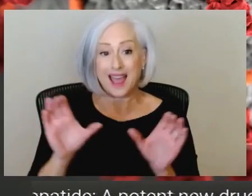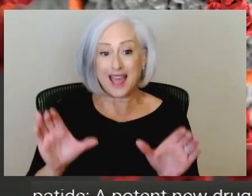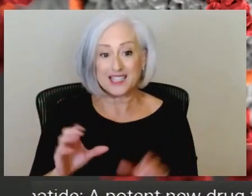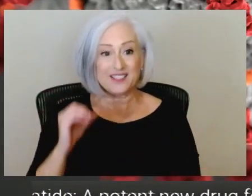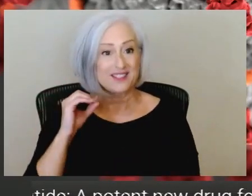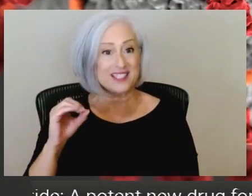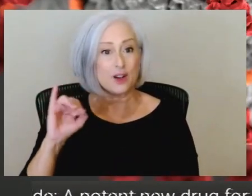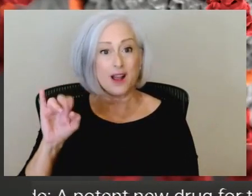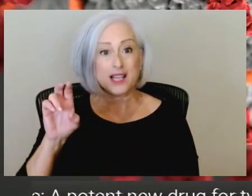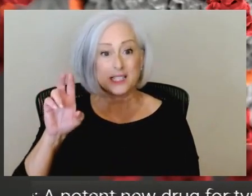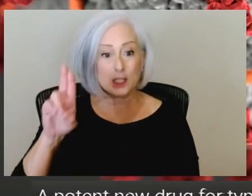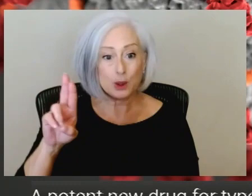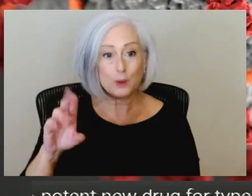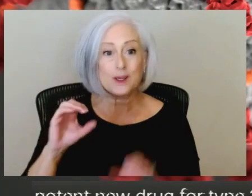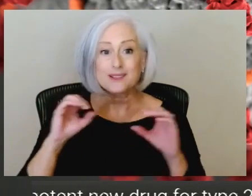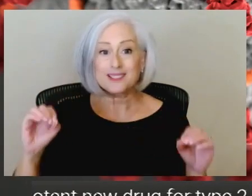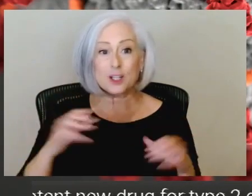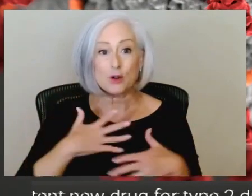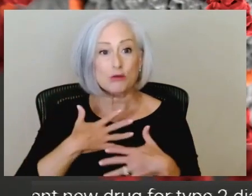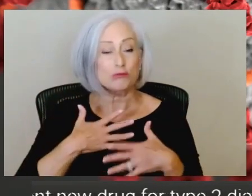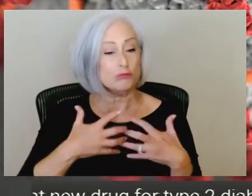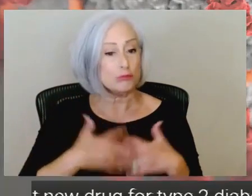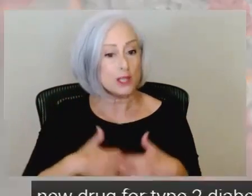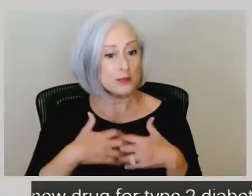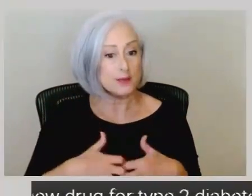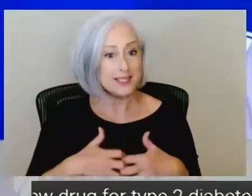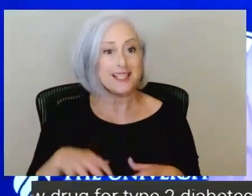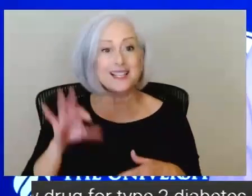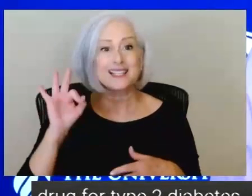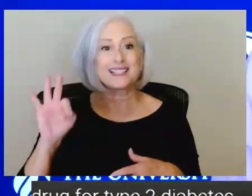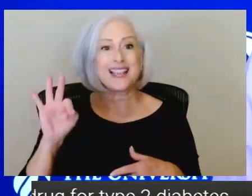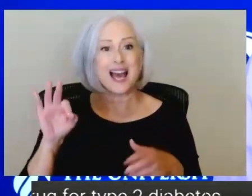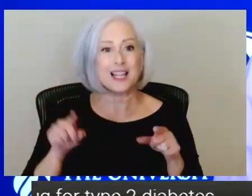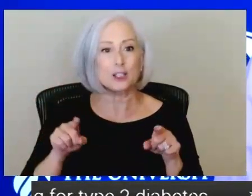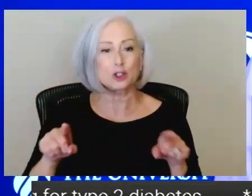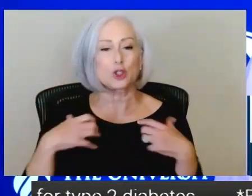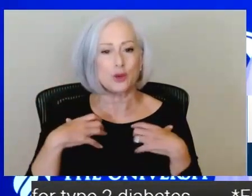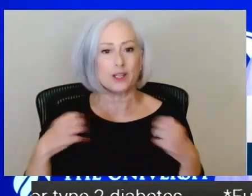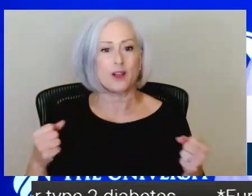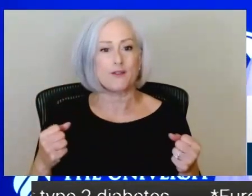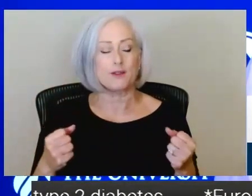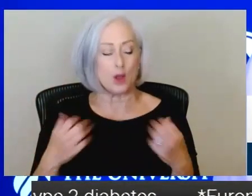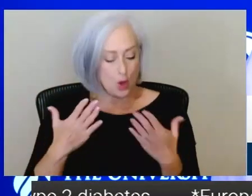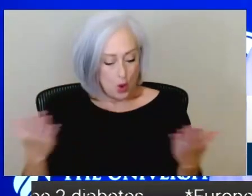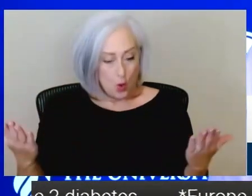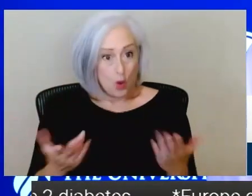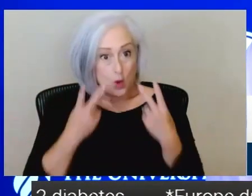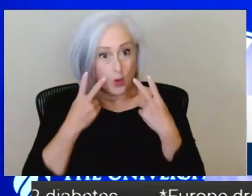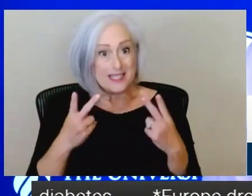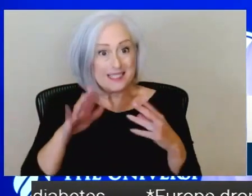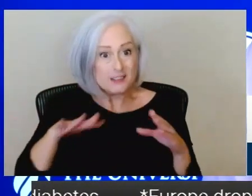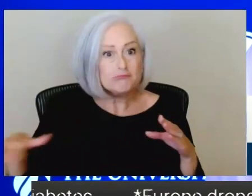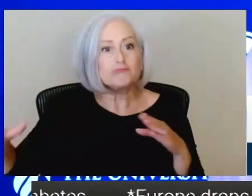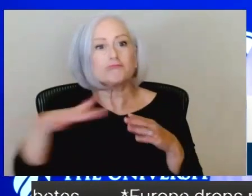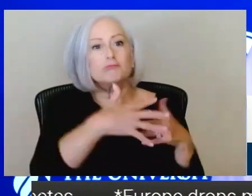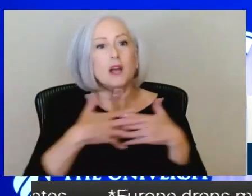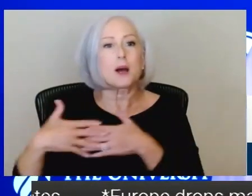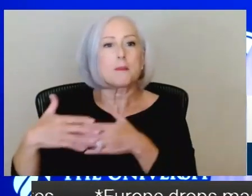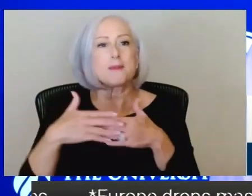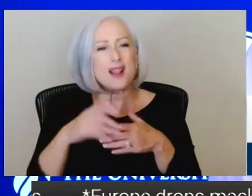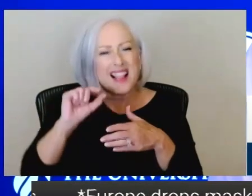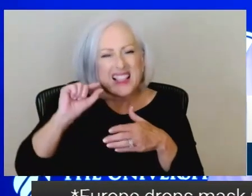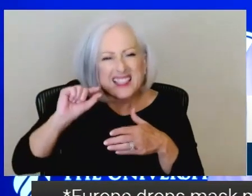the ventilator, and 9 in that recovery period. Overall, again, what we have seen nationally is that there has been a slight